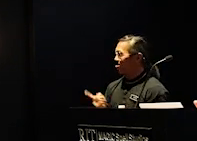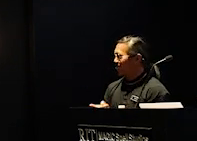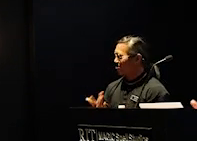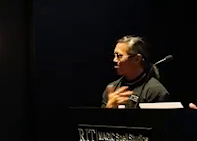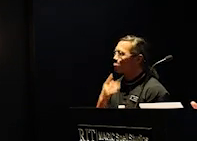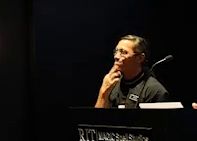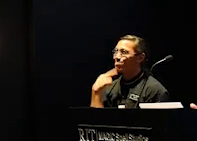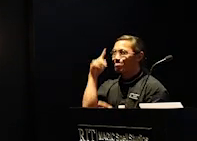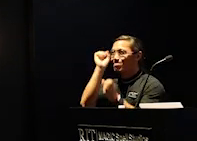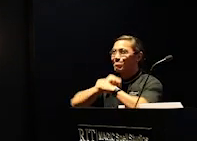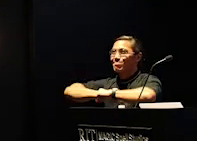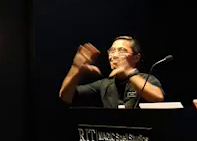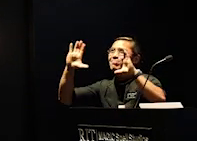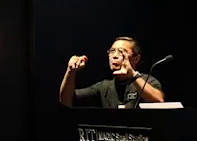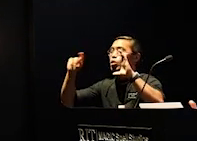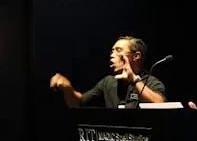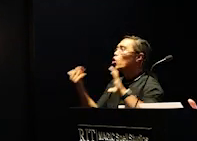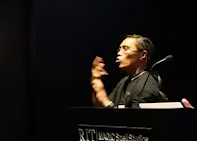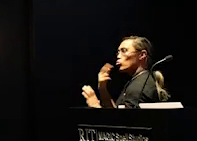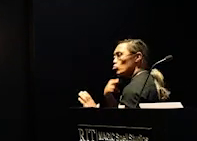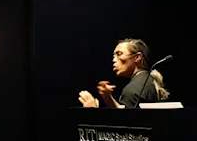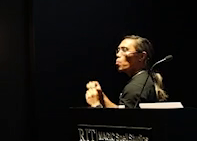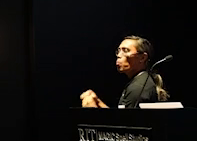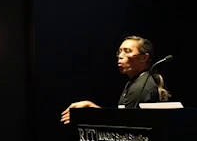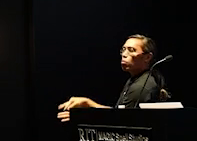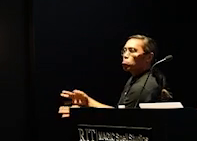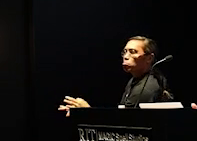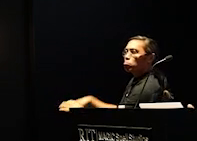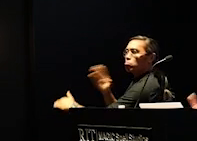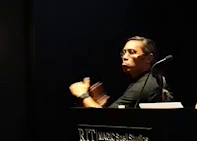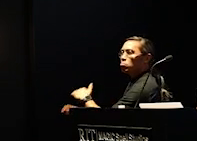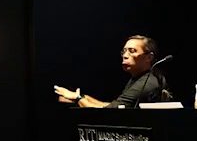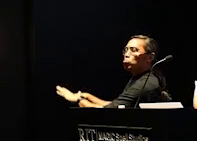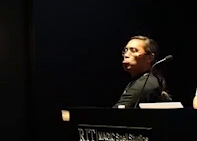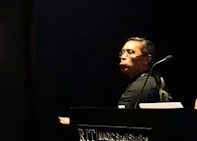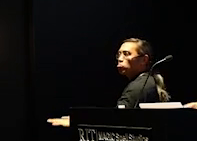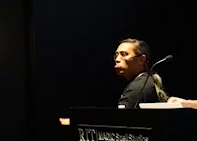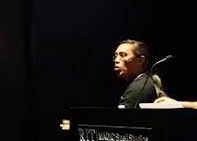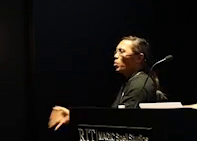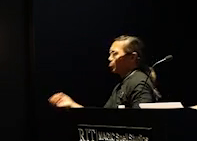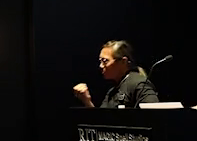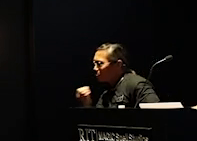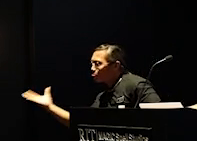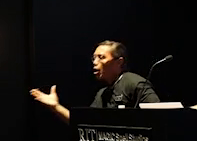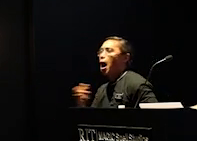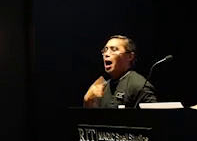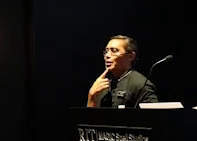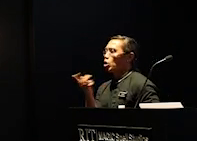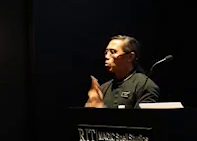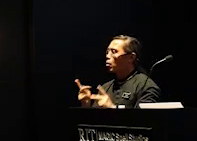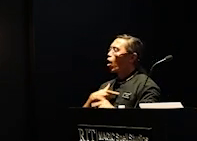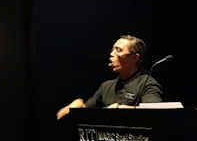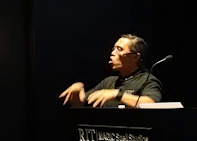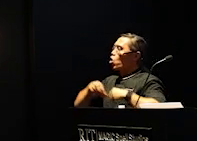sometimes restaurants are way less than that, so people don't understand what I do. But first of all, I'm an operator, so I actually